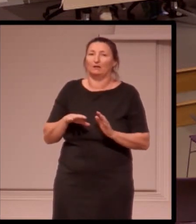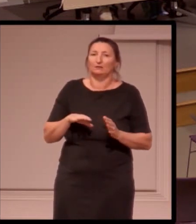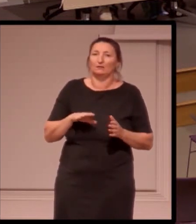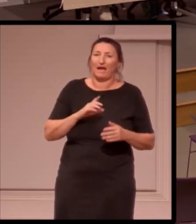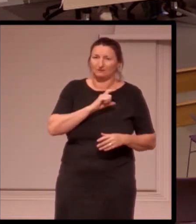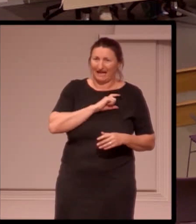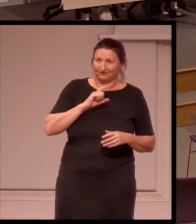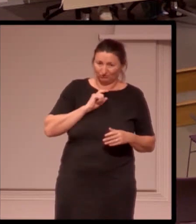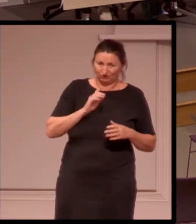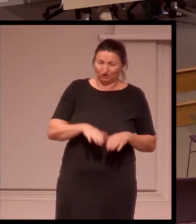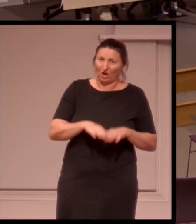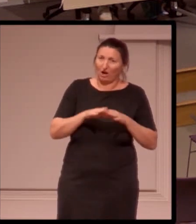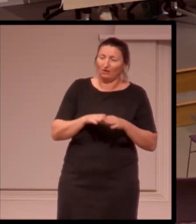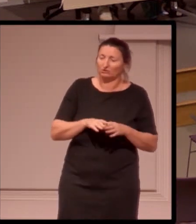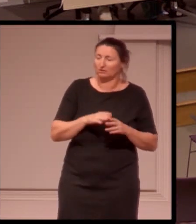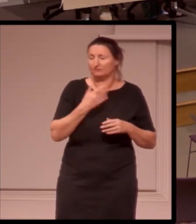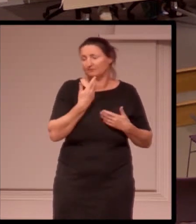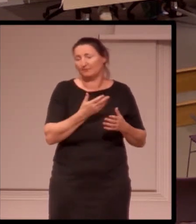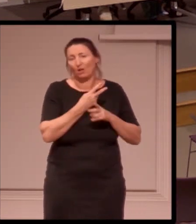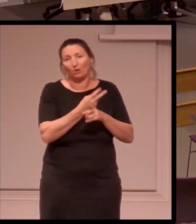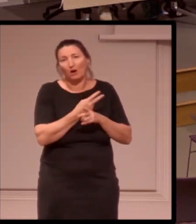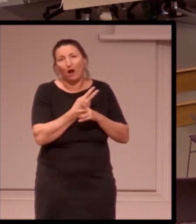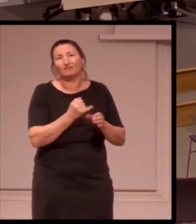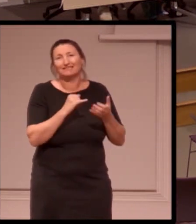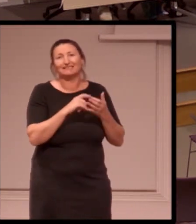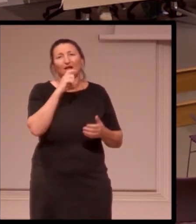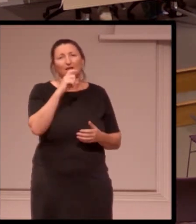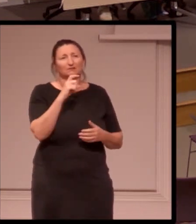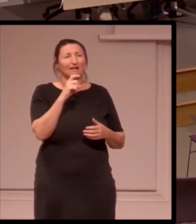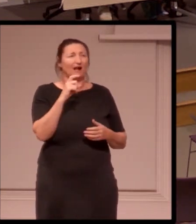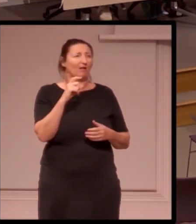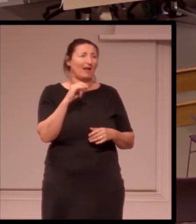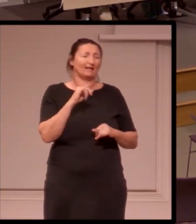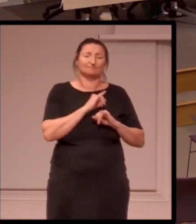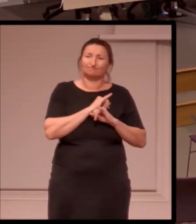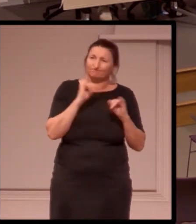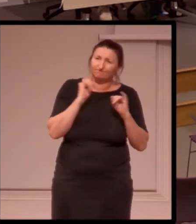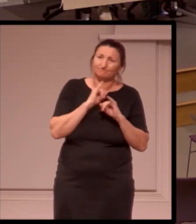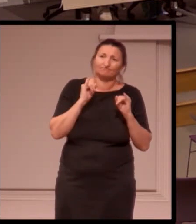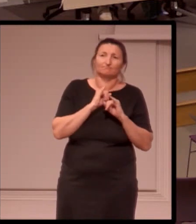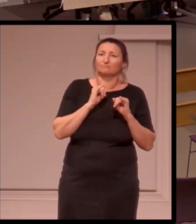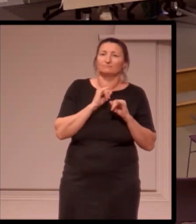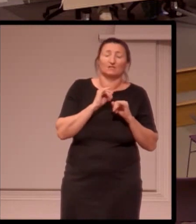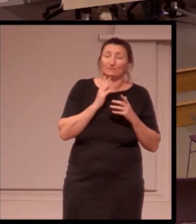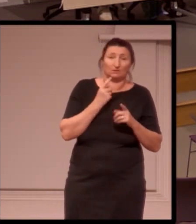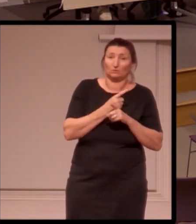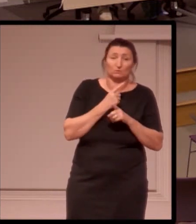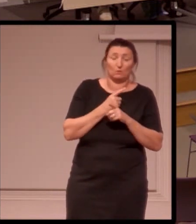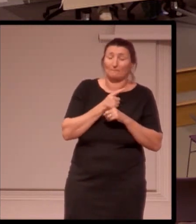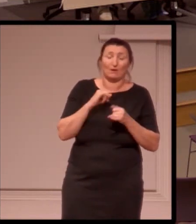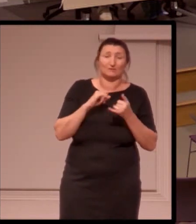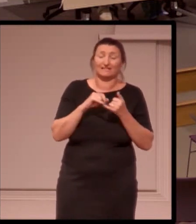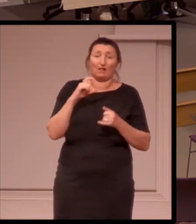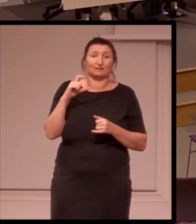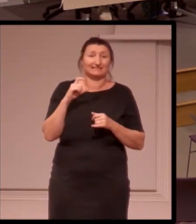like, I've looked after so many people with sickle cell, and that is just a whole nother session, really, isn't it? People just